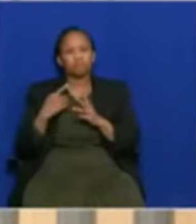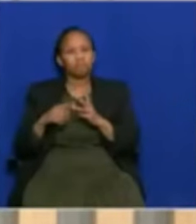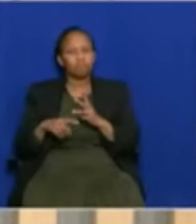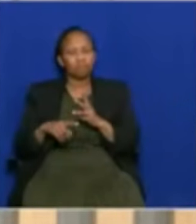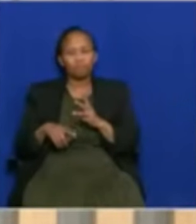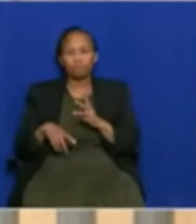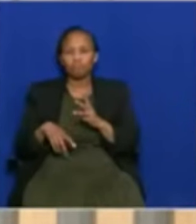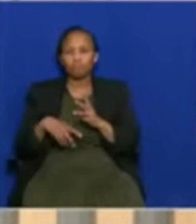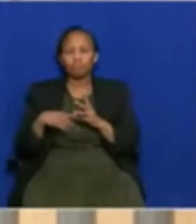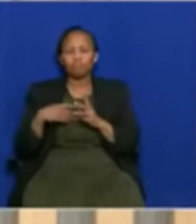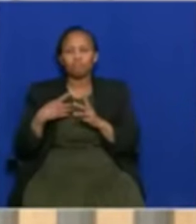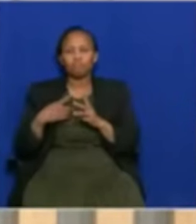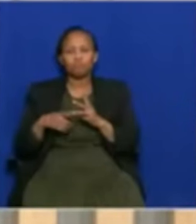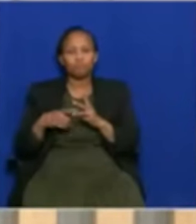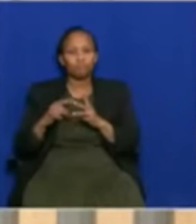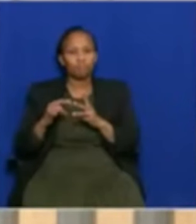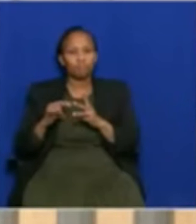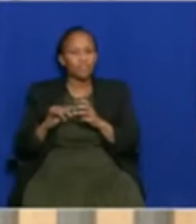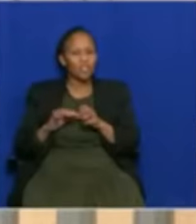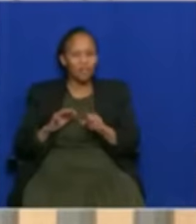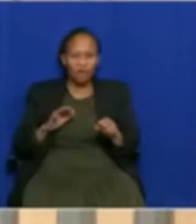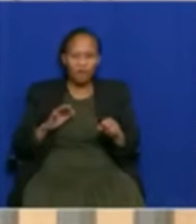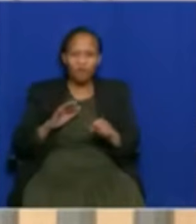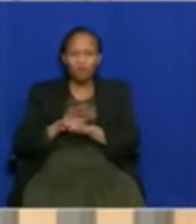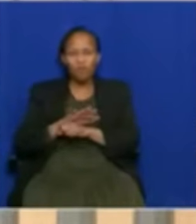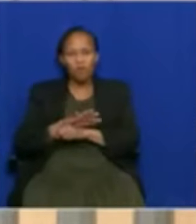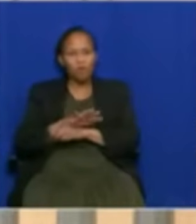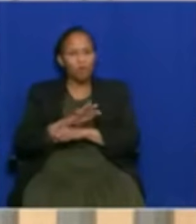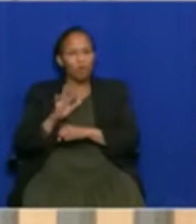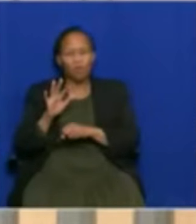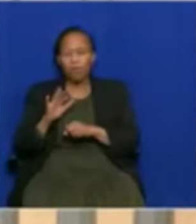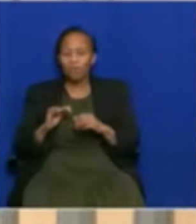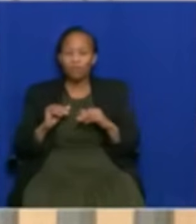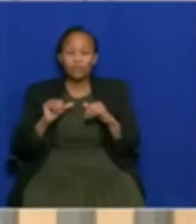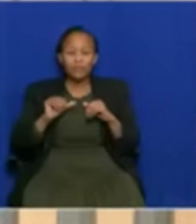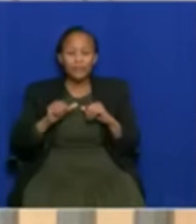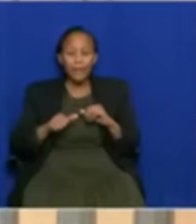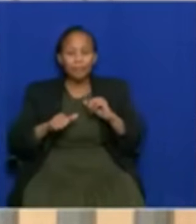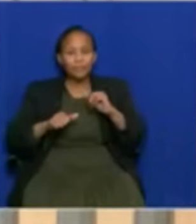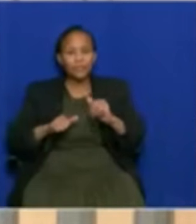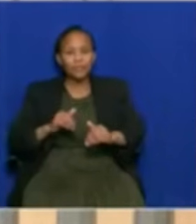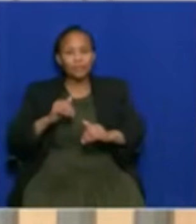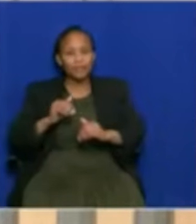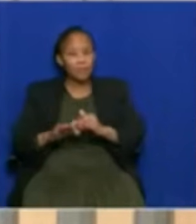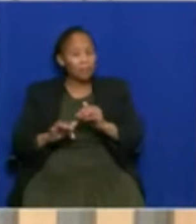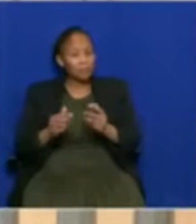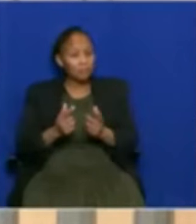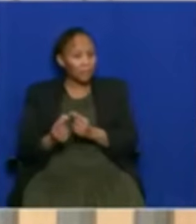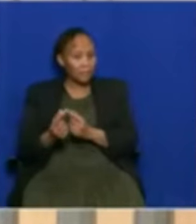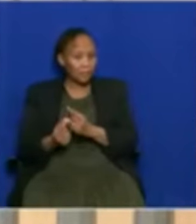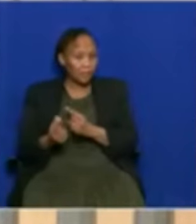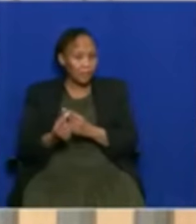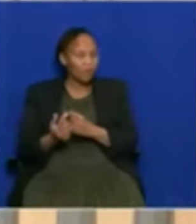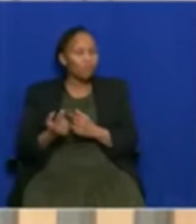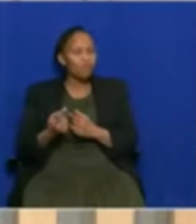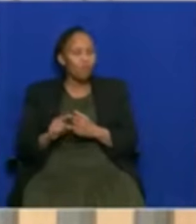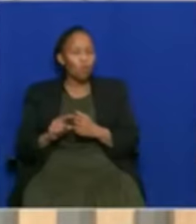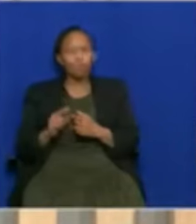the full compendium of the steps taken in the process of this